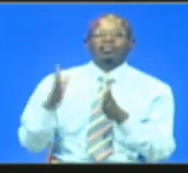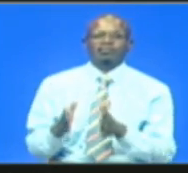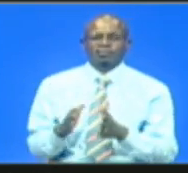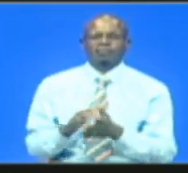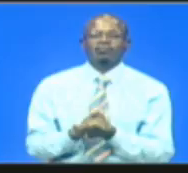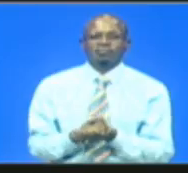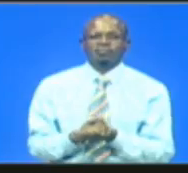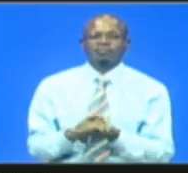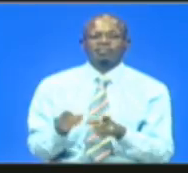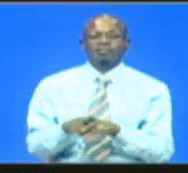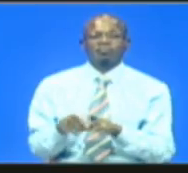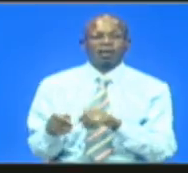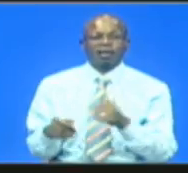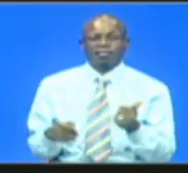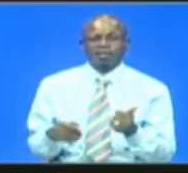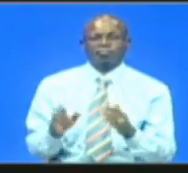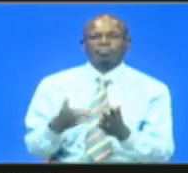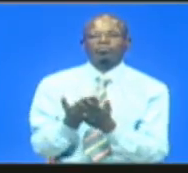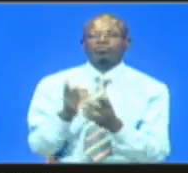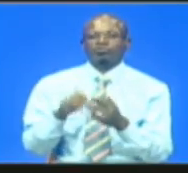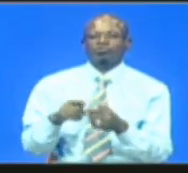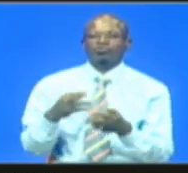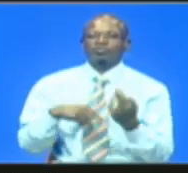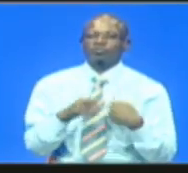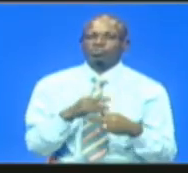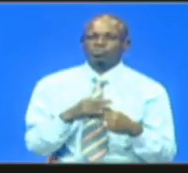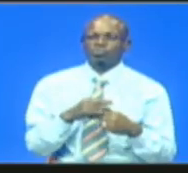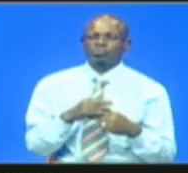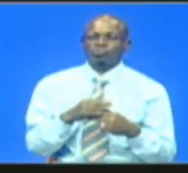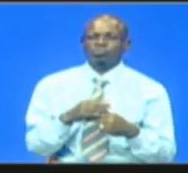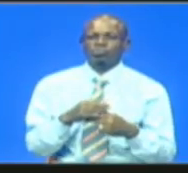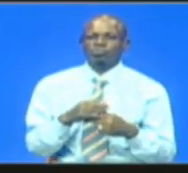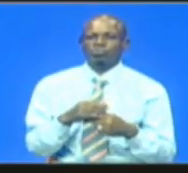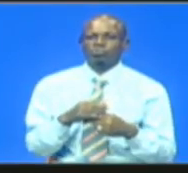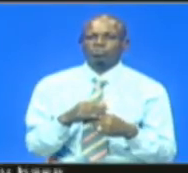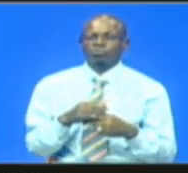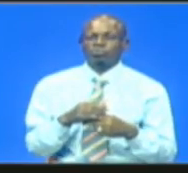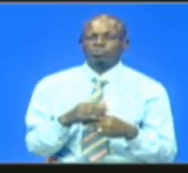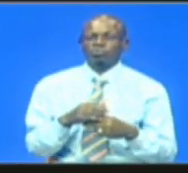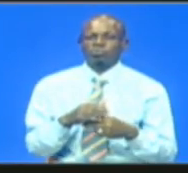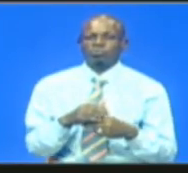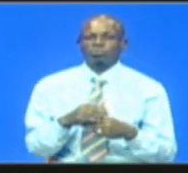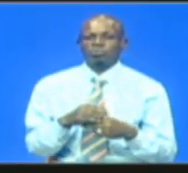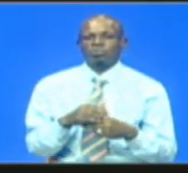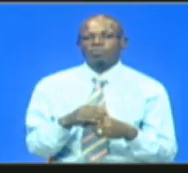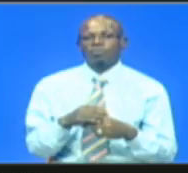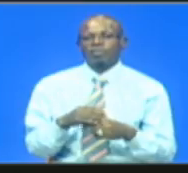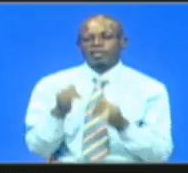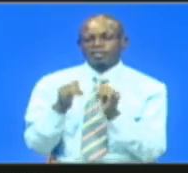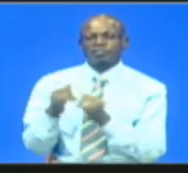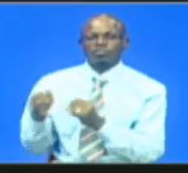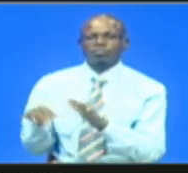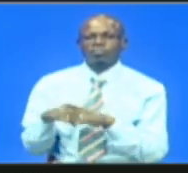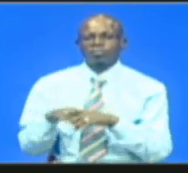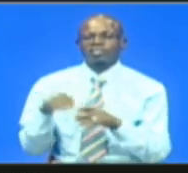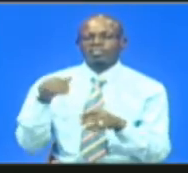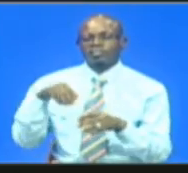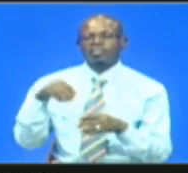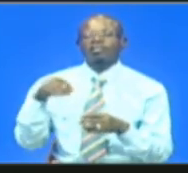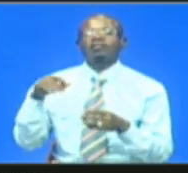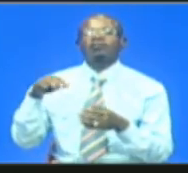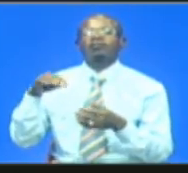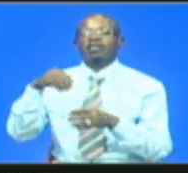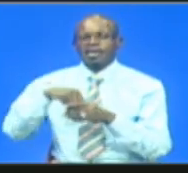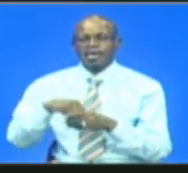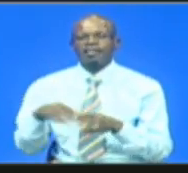And elsewhere, a proposal seeking to review the term limit of individuals serving as board members in cooperative institutions has been strongly opposed